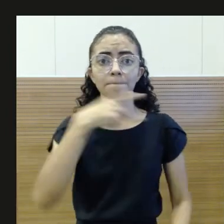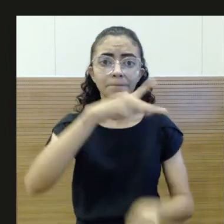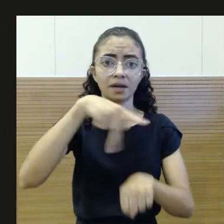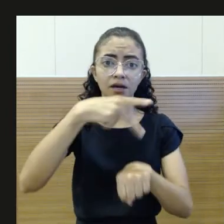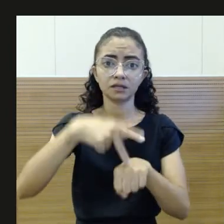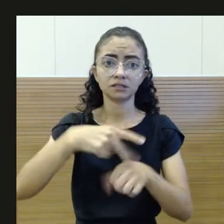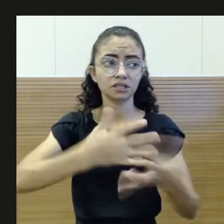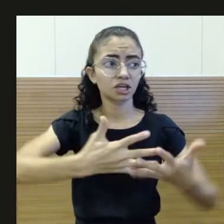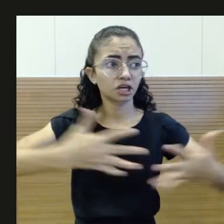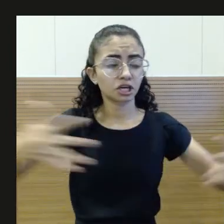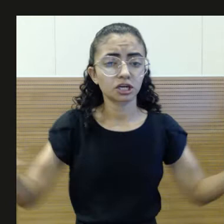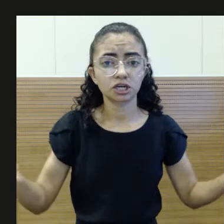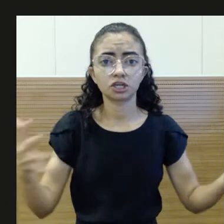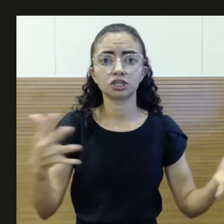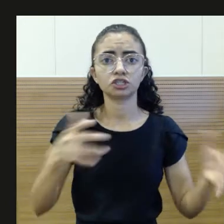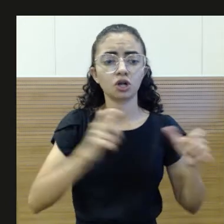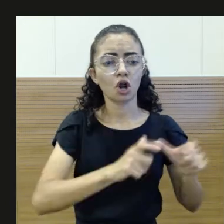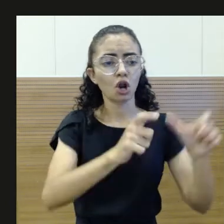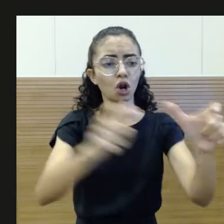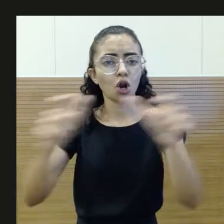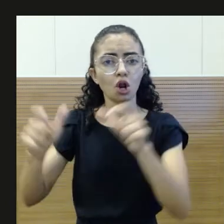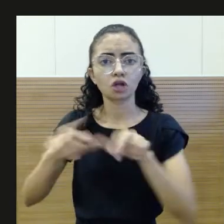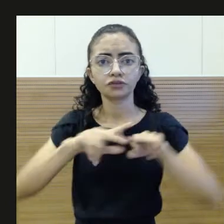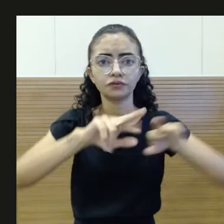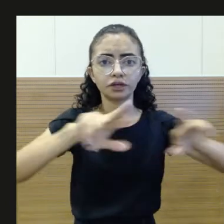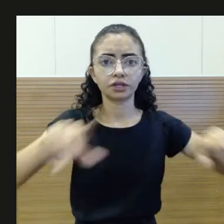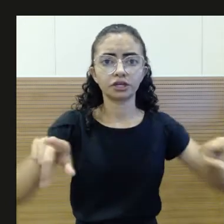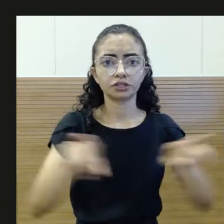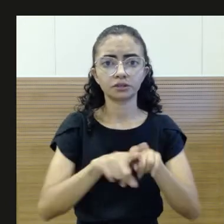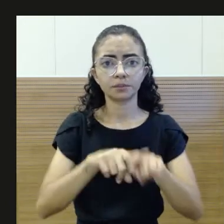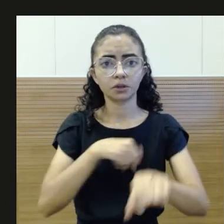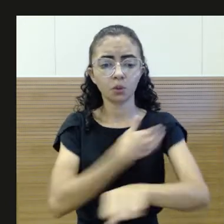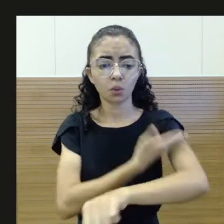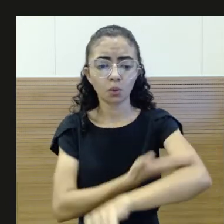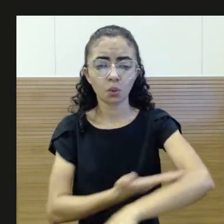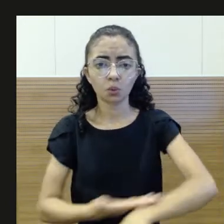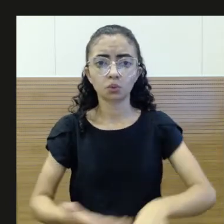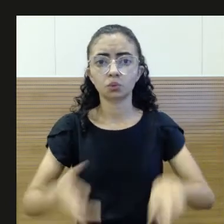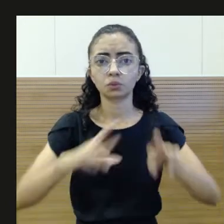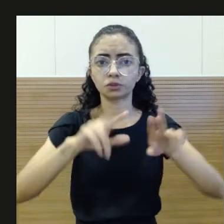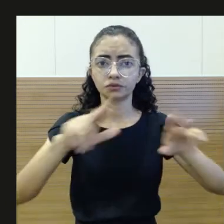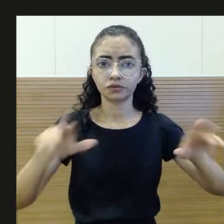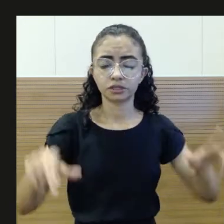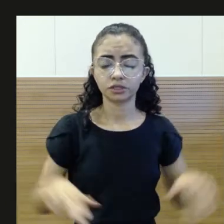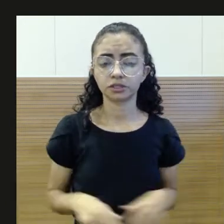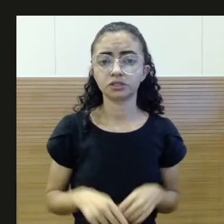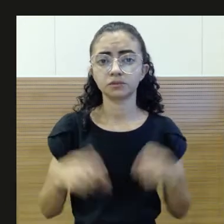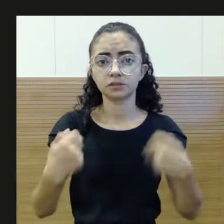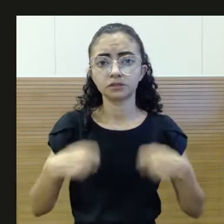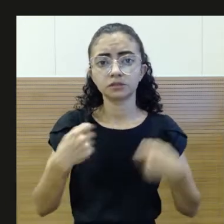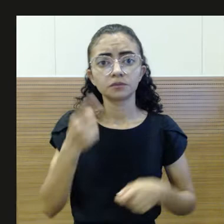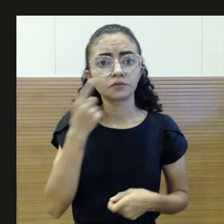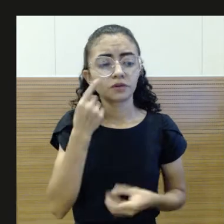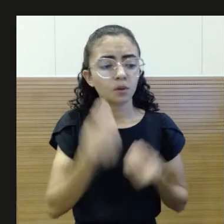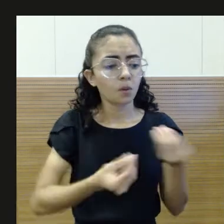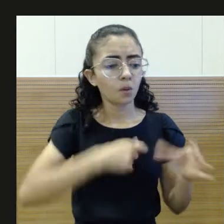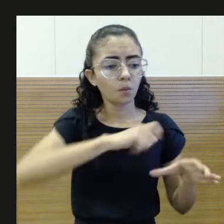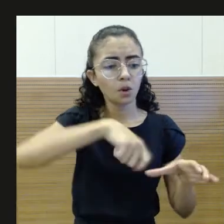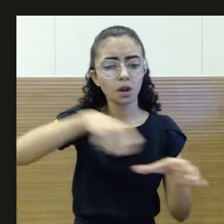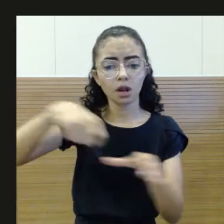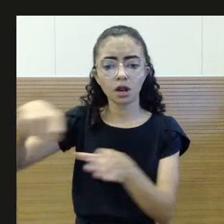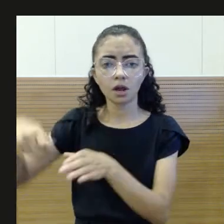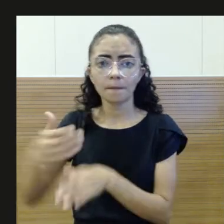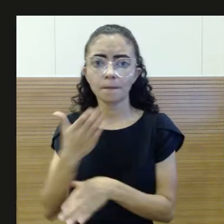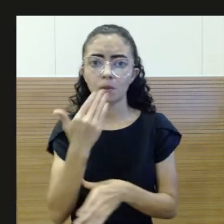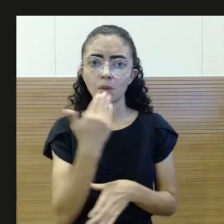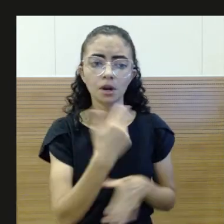until 2019. And we are observing during the pandemic the increase of malnutrition as a whole, the